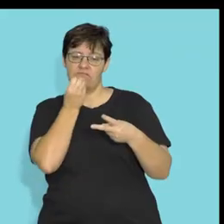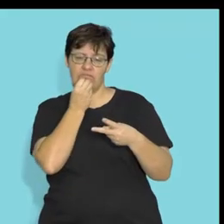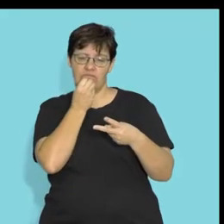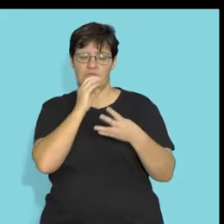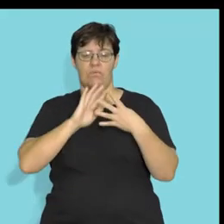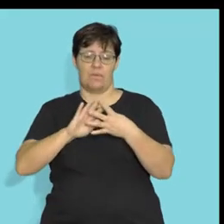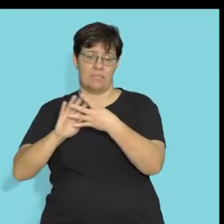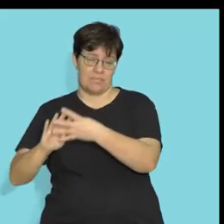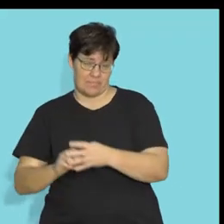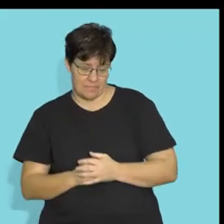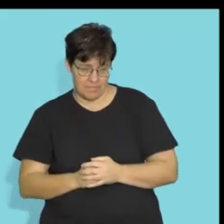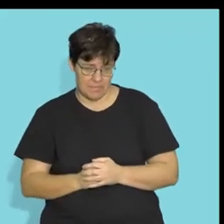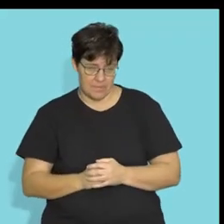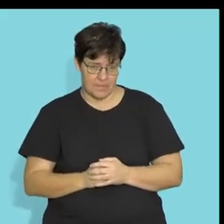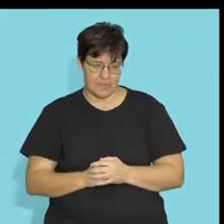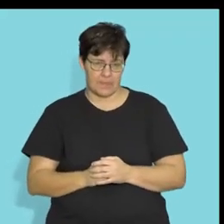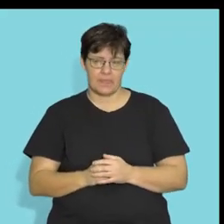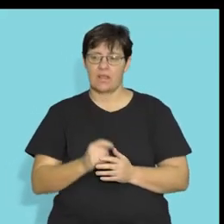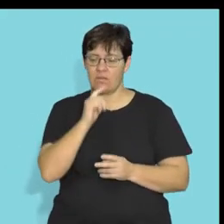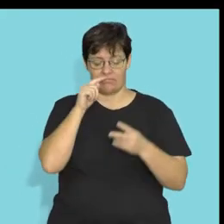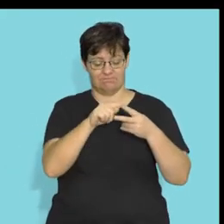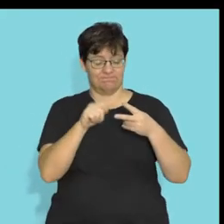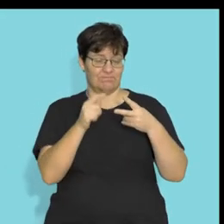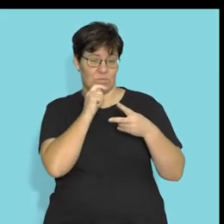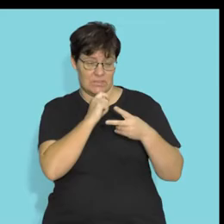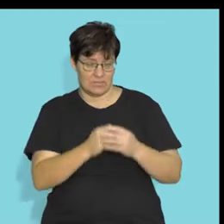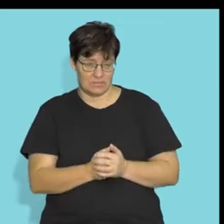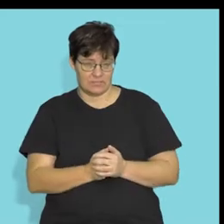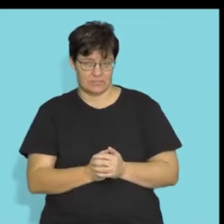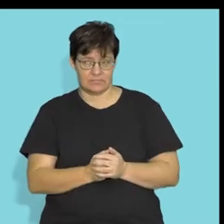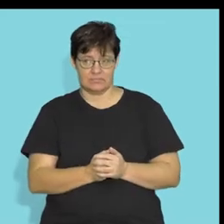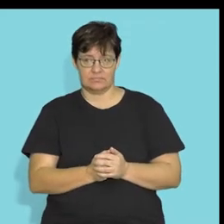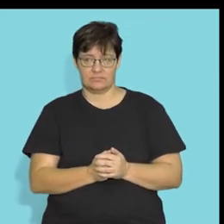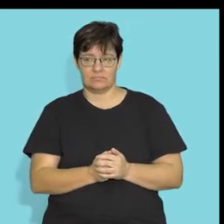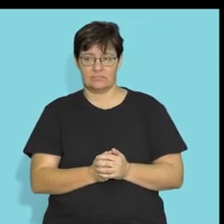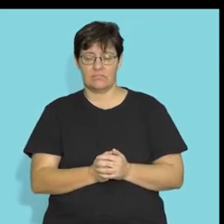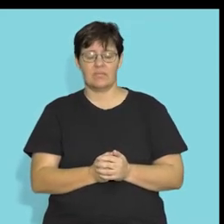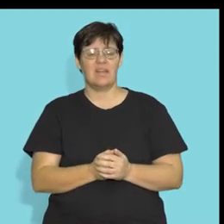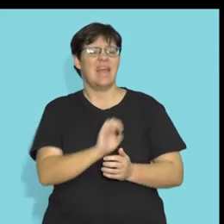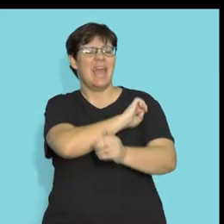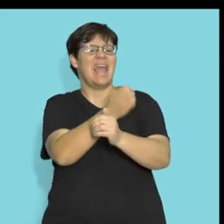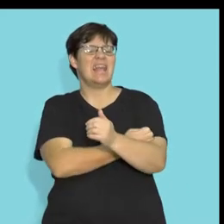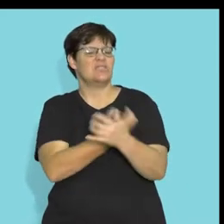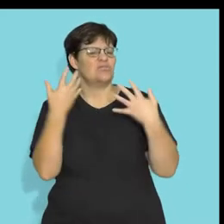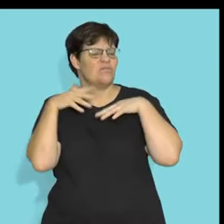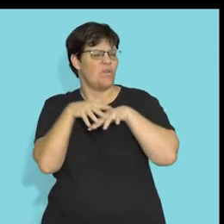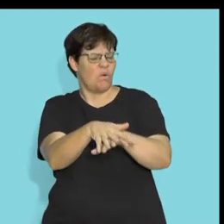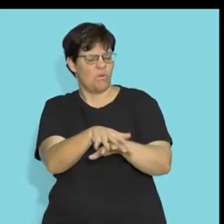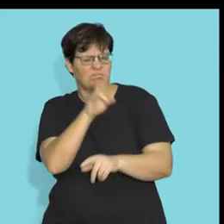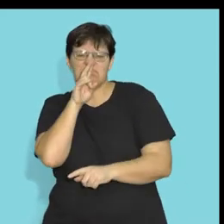concepts around energy flow in an ecosystem using food chains and food webs. So what do we look